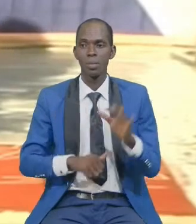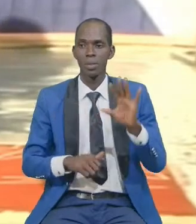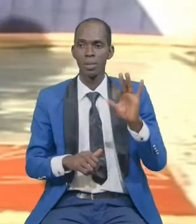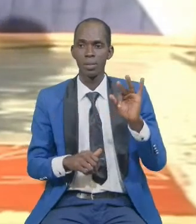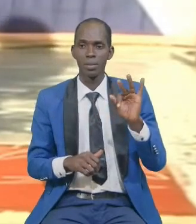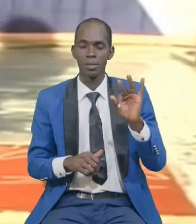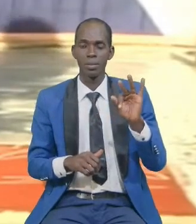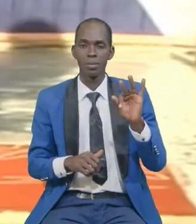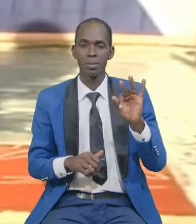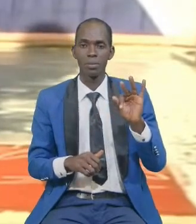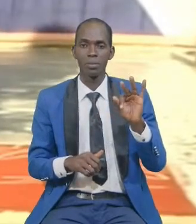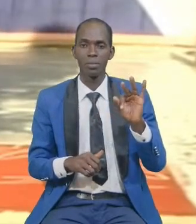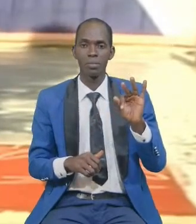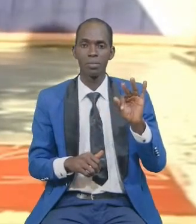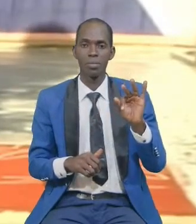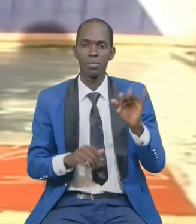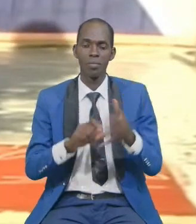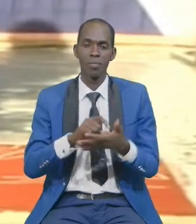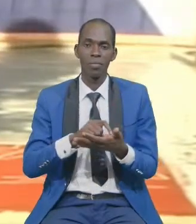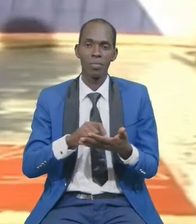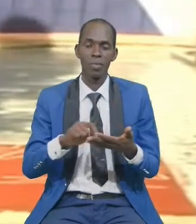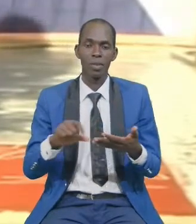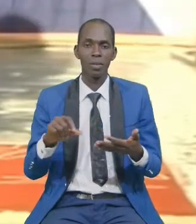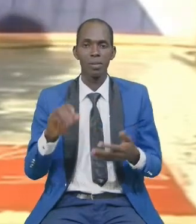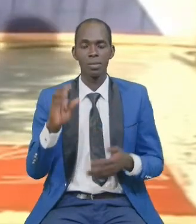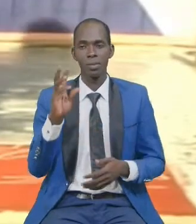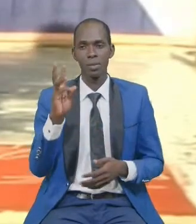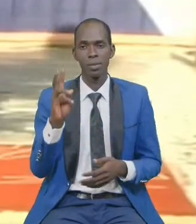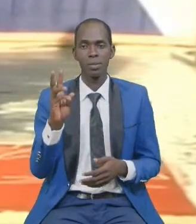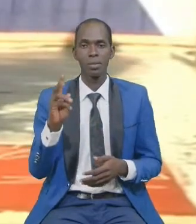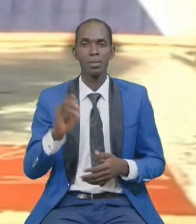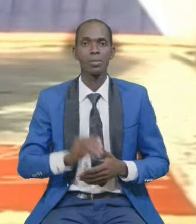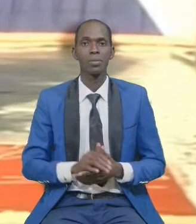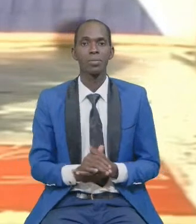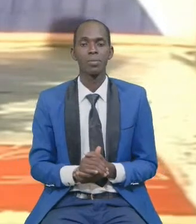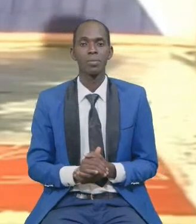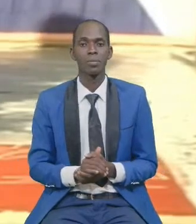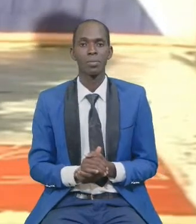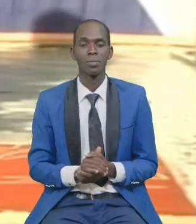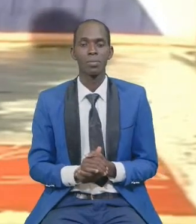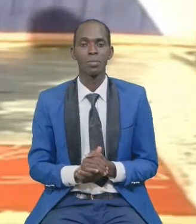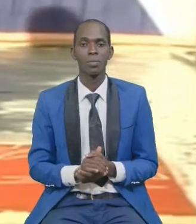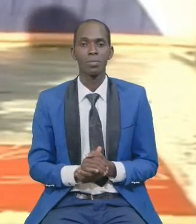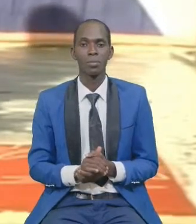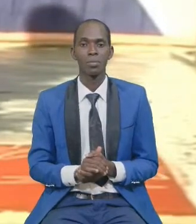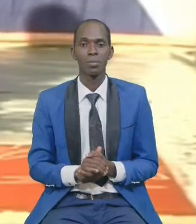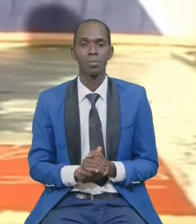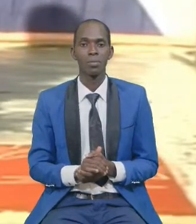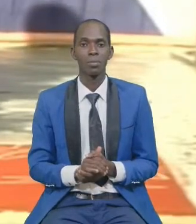19, reading from verse 16.